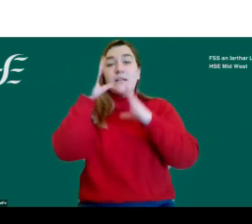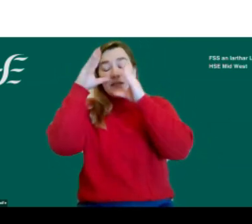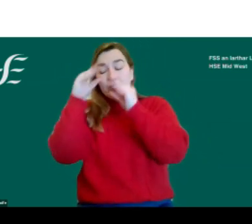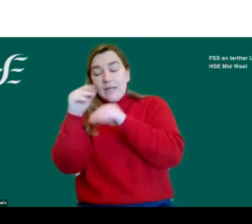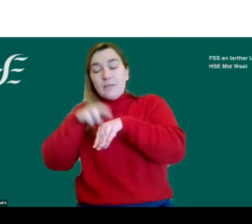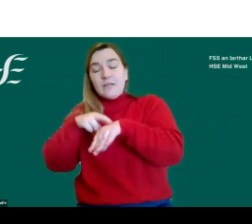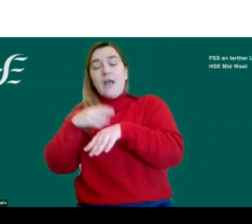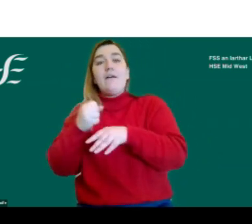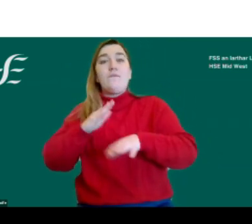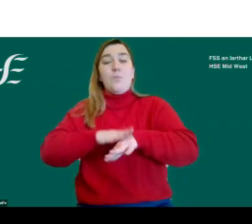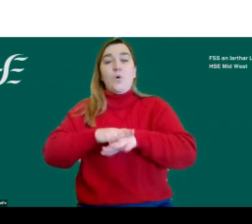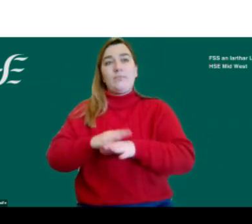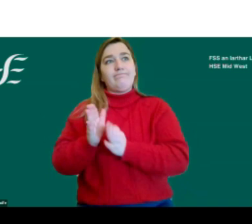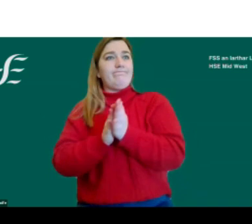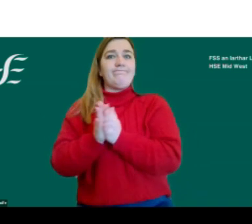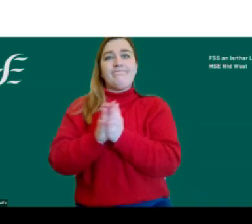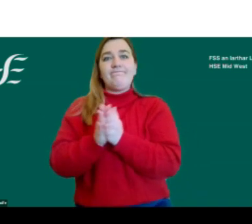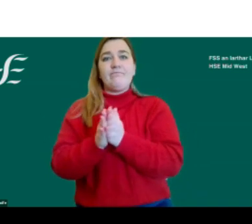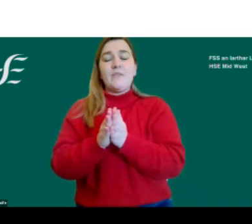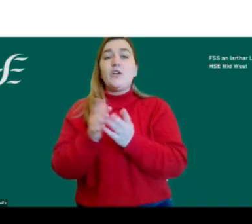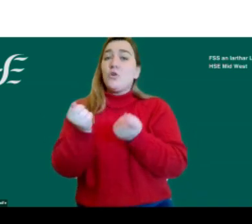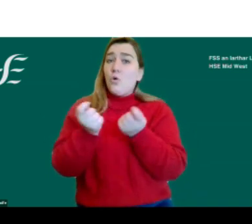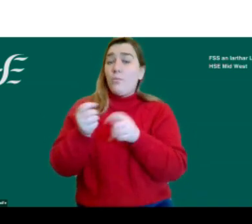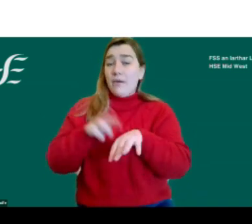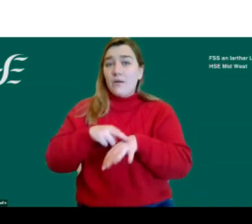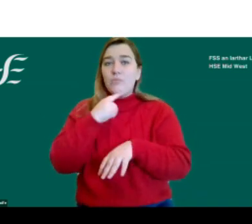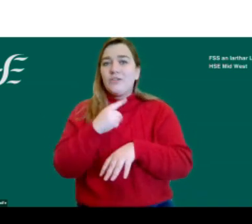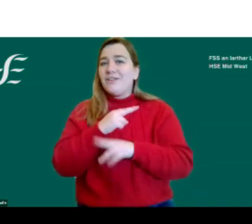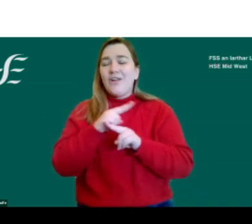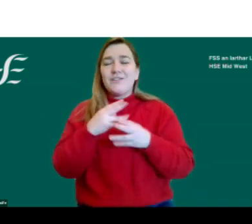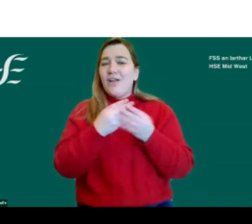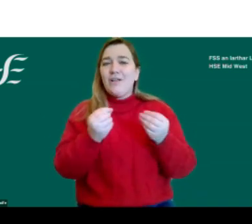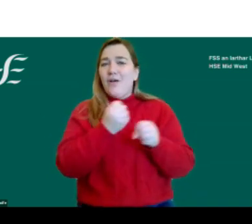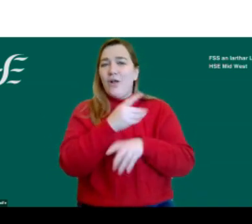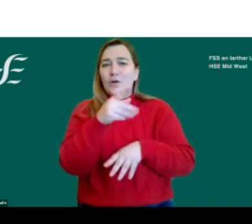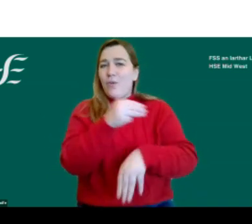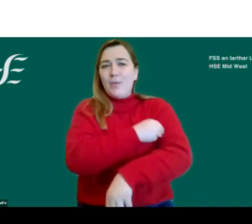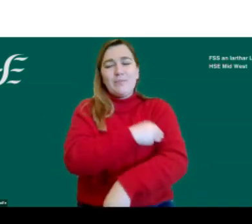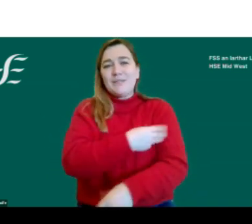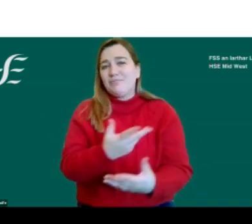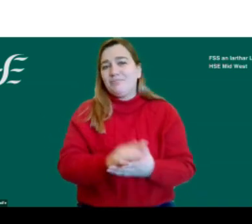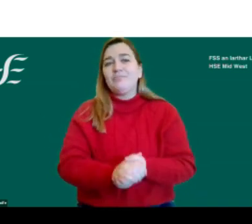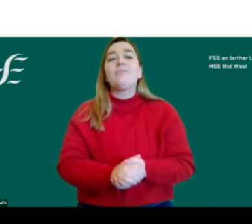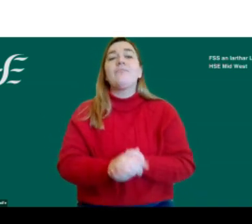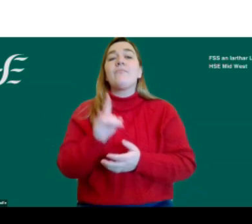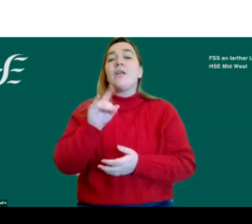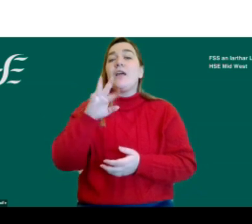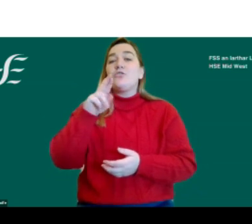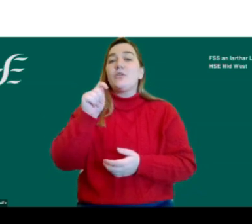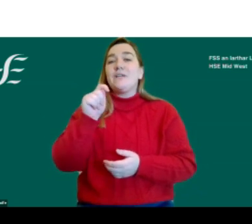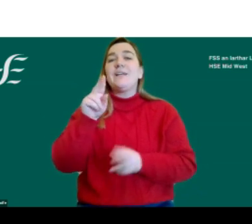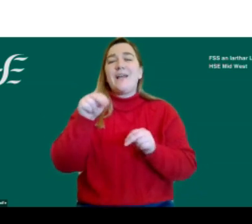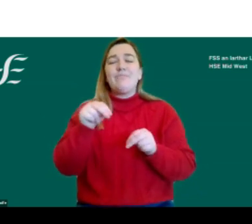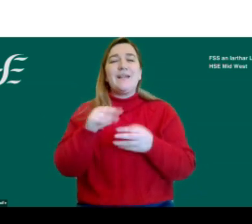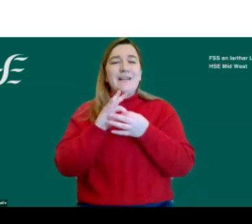all your problems. So HRT can also be associated with toxic negativity and the cause of all ailments and the elixir of death, and it's going to give